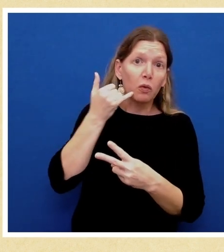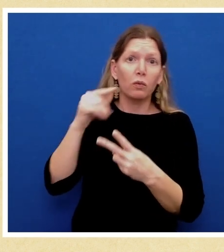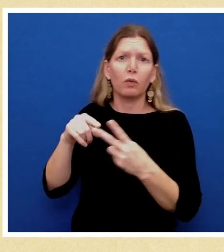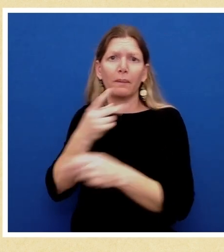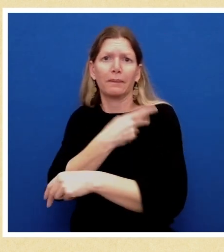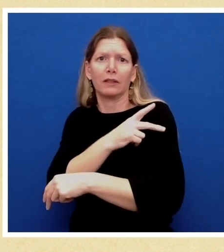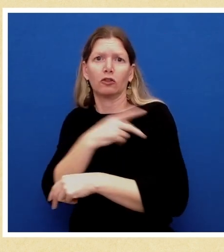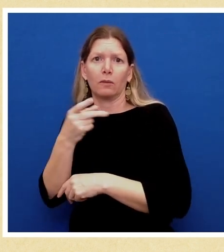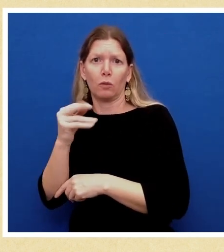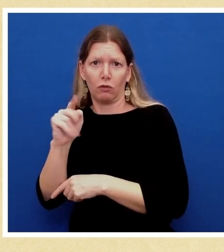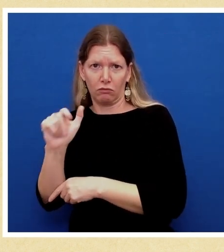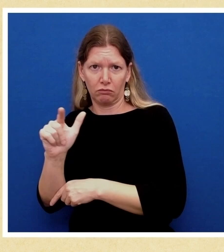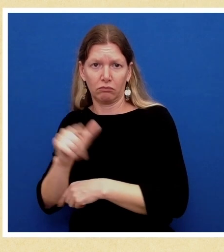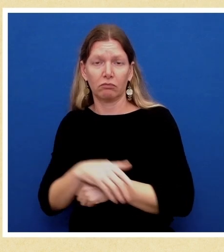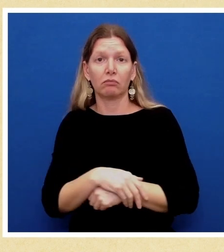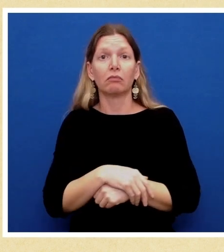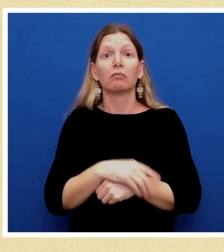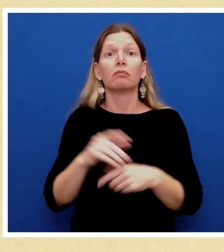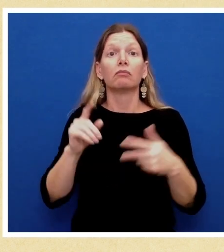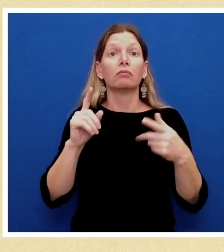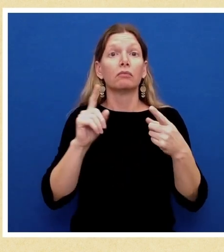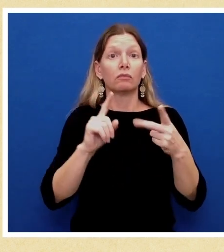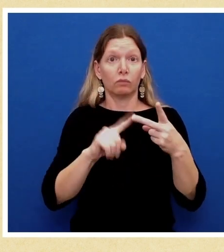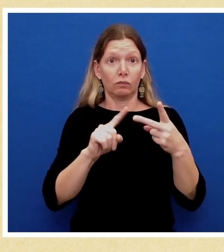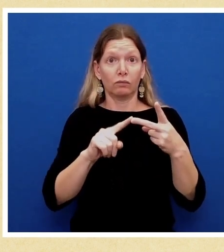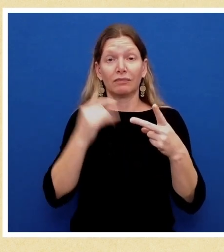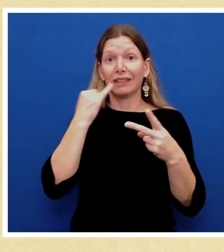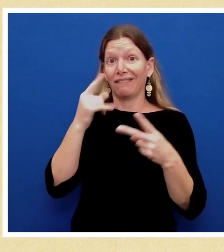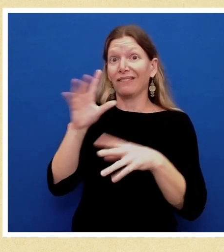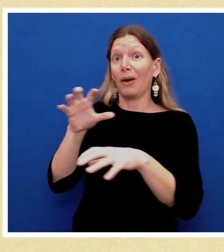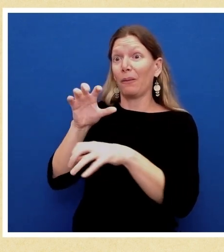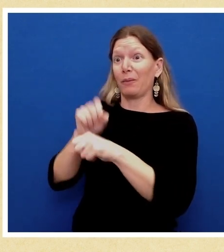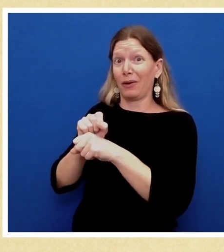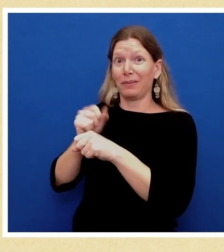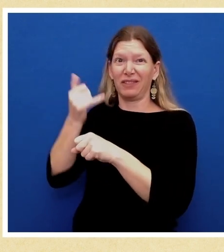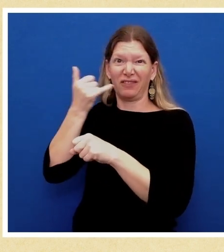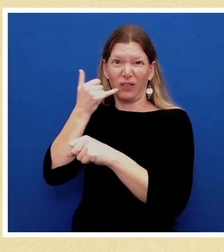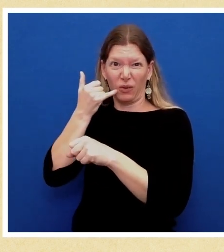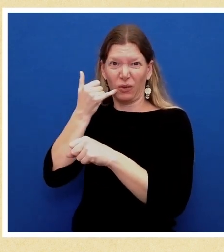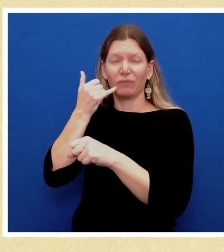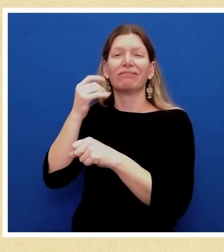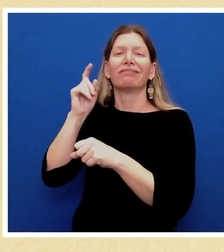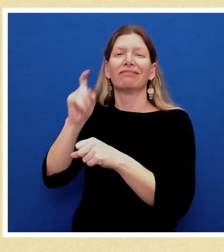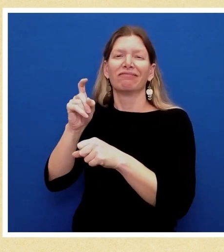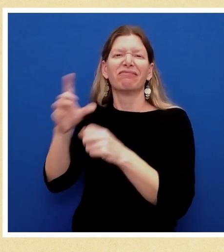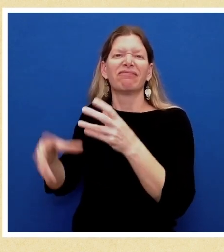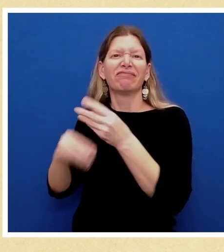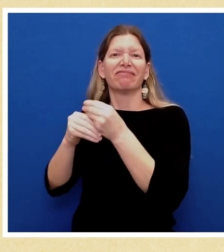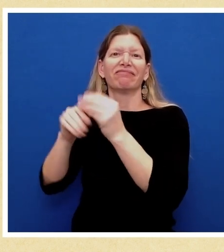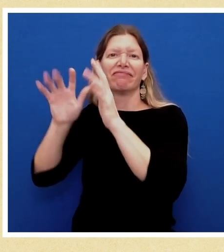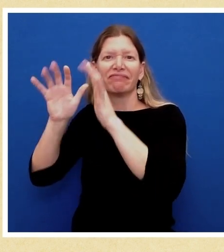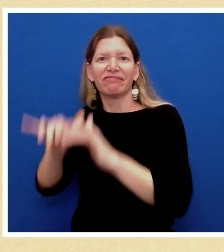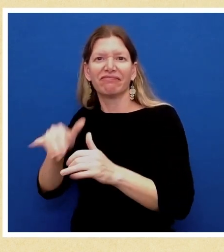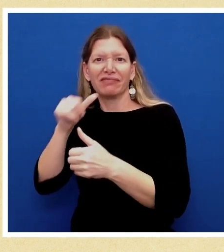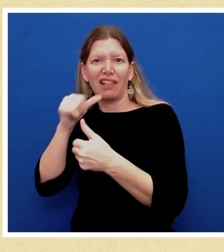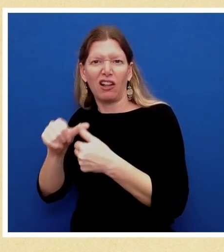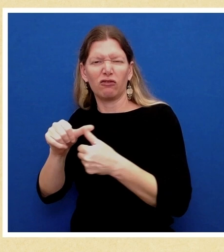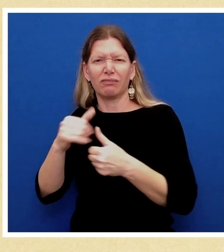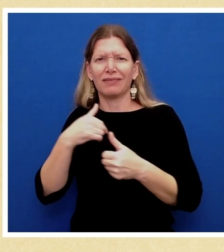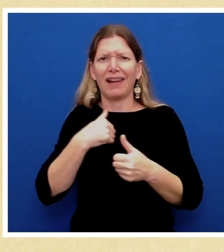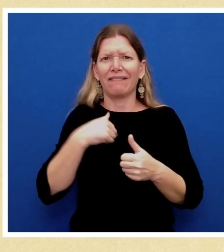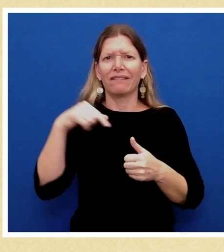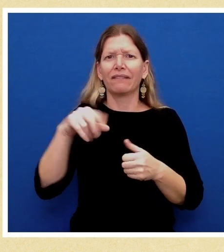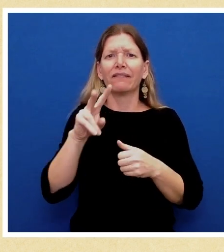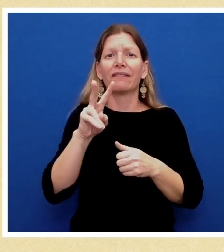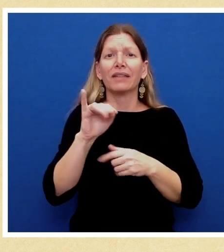by phone or by patient portal. 2. If you made the appointment by phone, follow up with a written request using